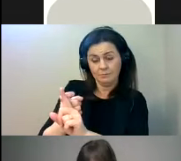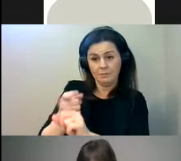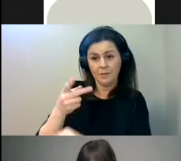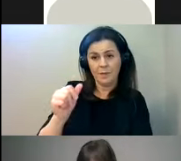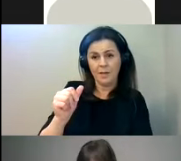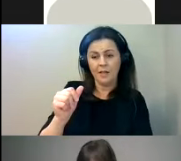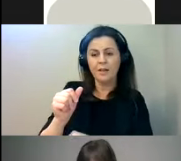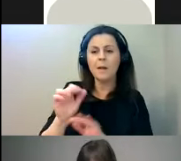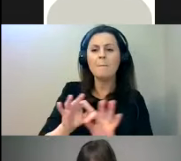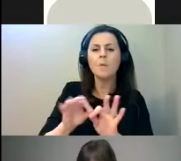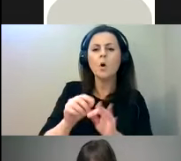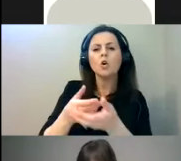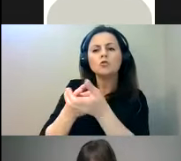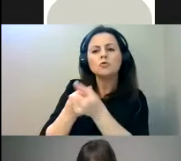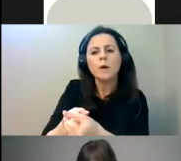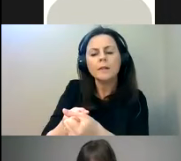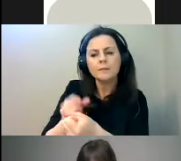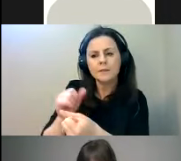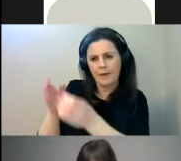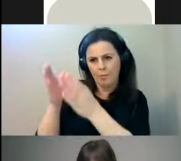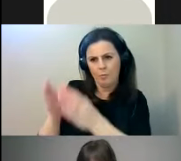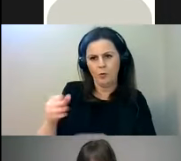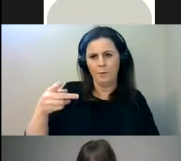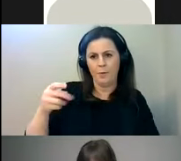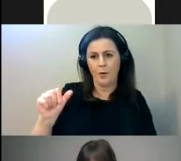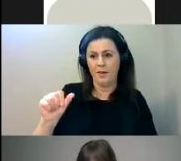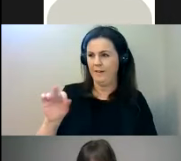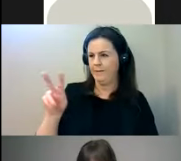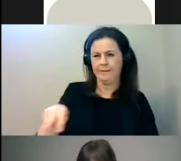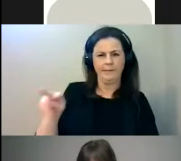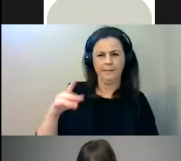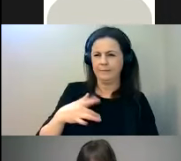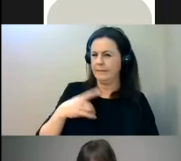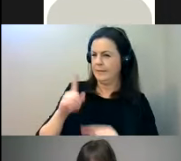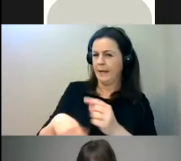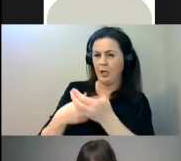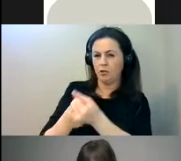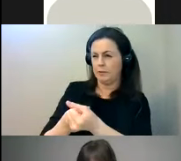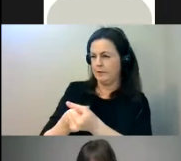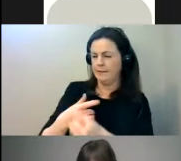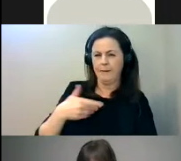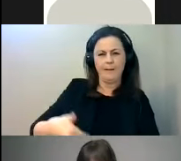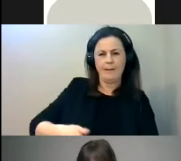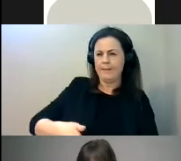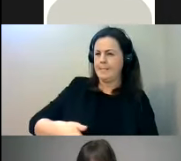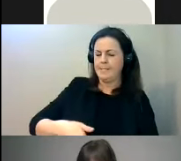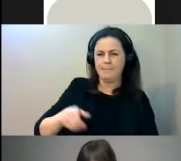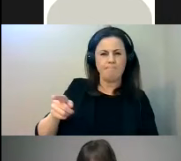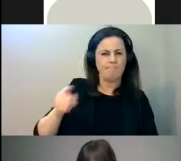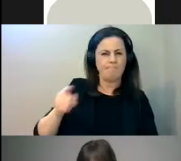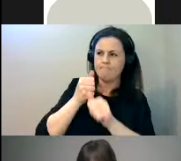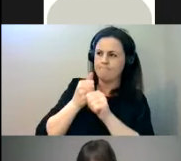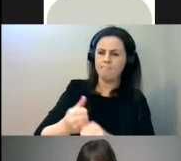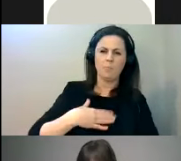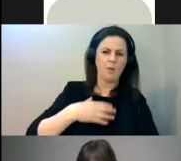to appoint. Trust them. If you can't trust them, if there's any doubt in your mind that they may not act properly, or they may